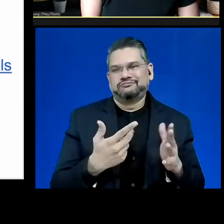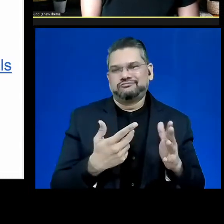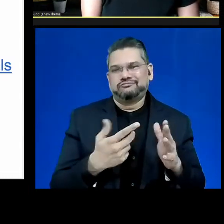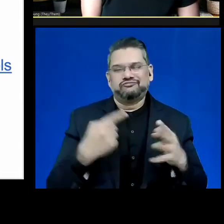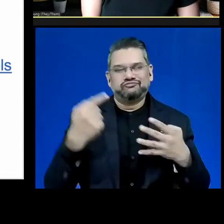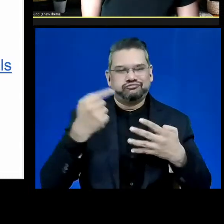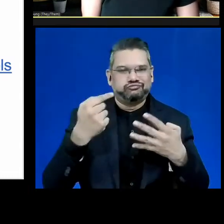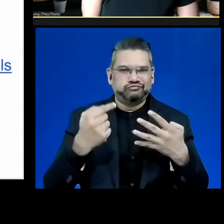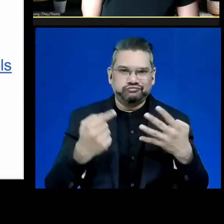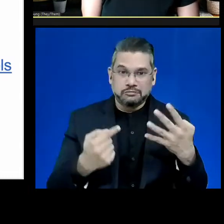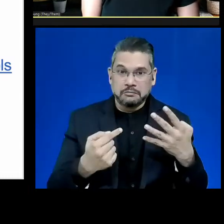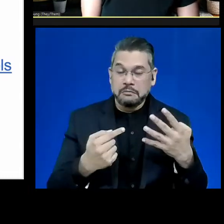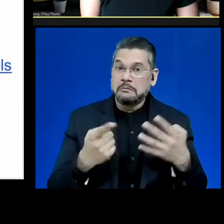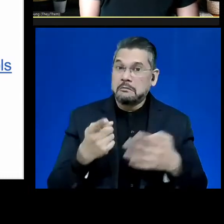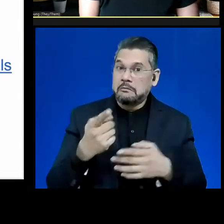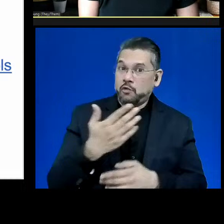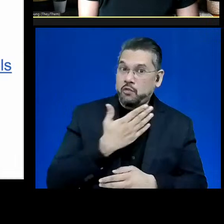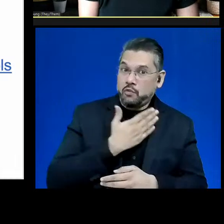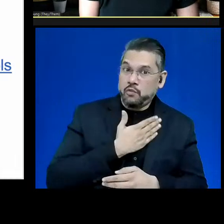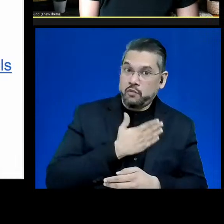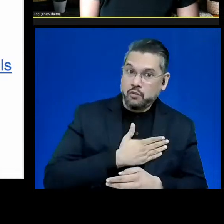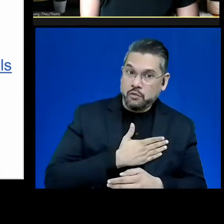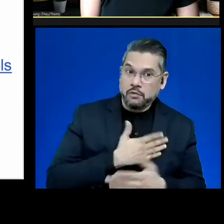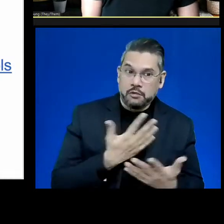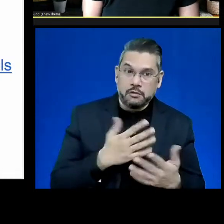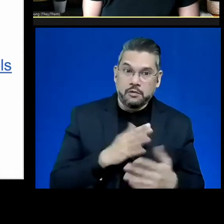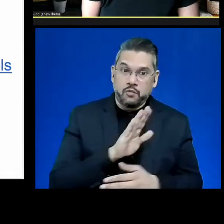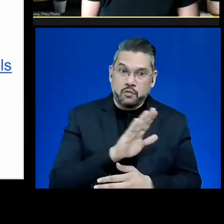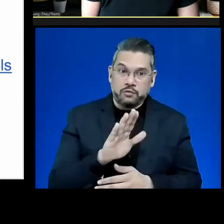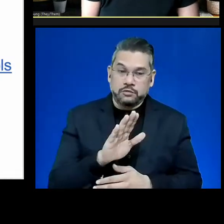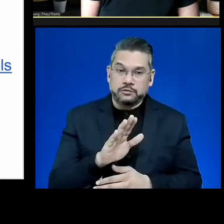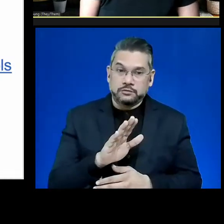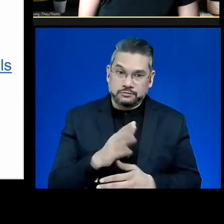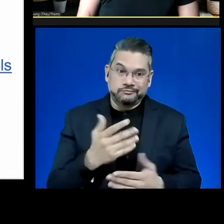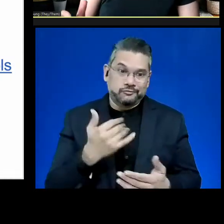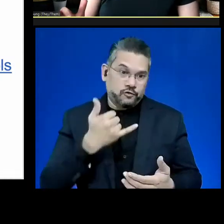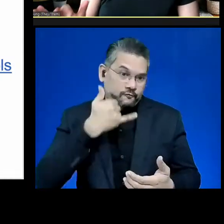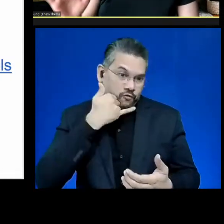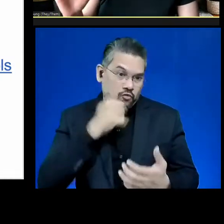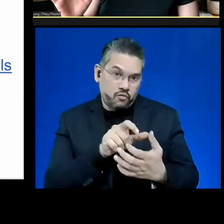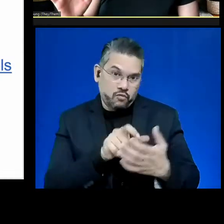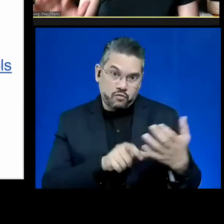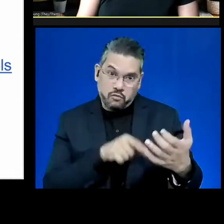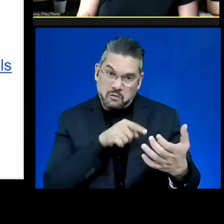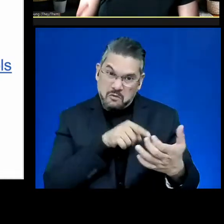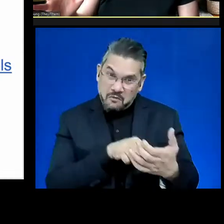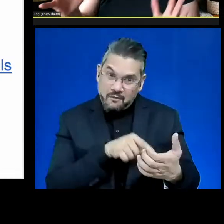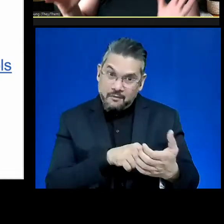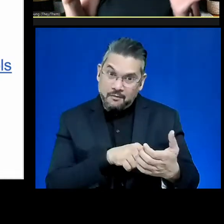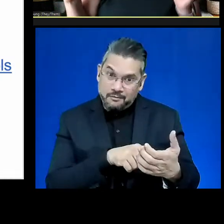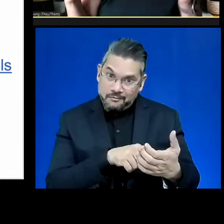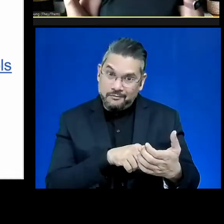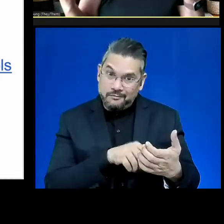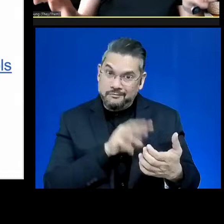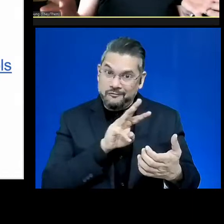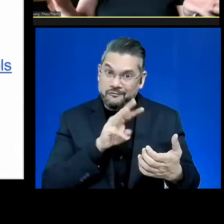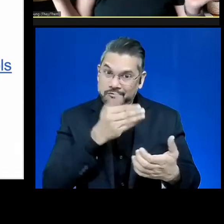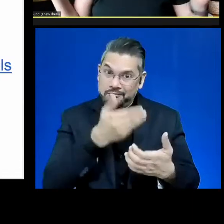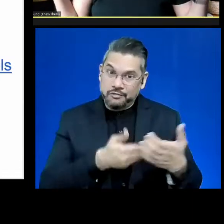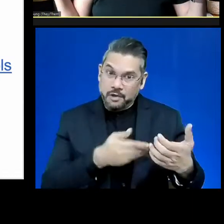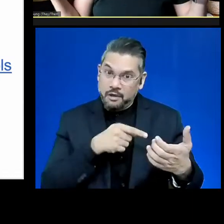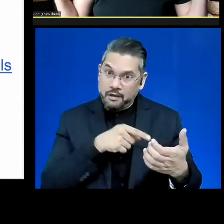also wanting to consider how someone would interact with your website on a mobile device, there's a whole other, I guess,